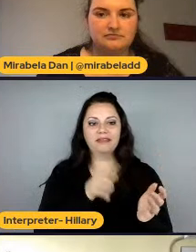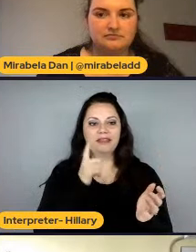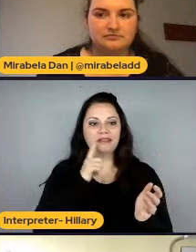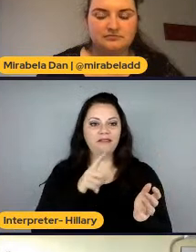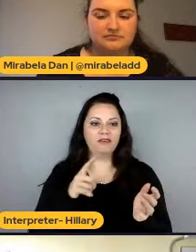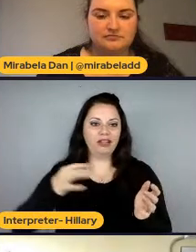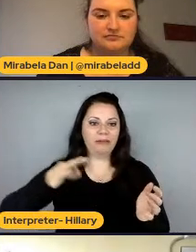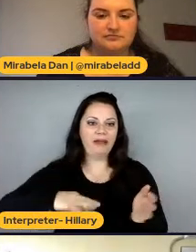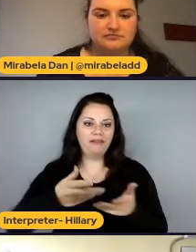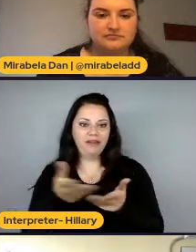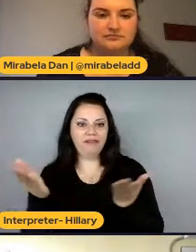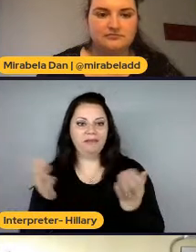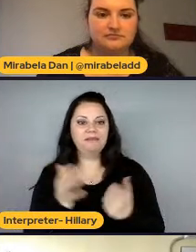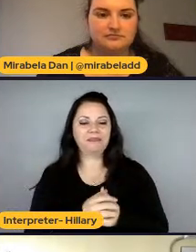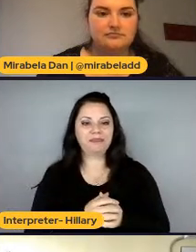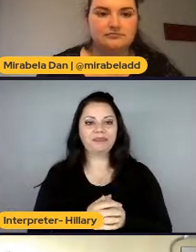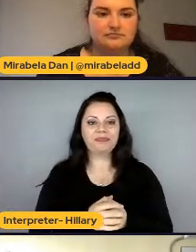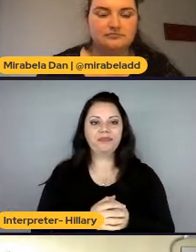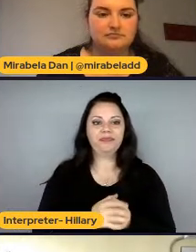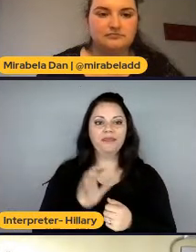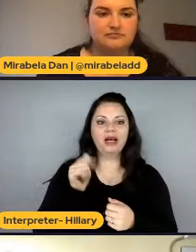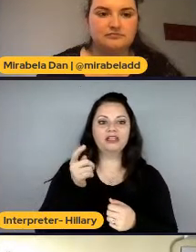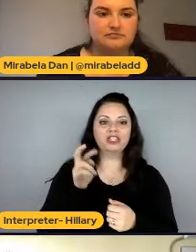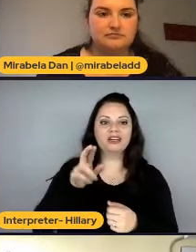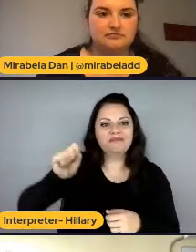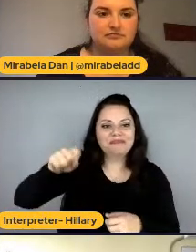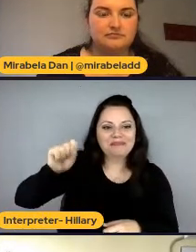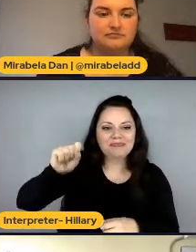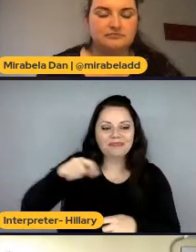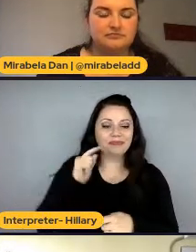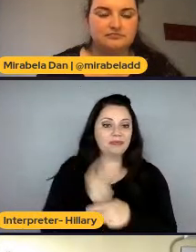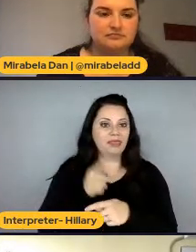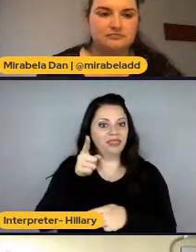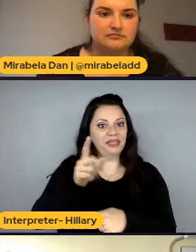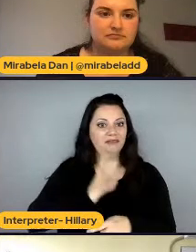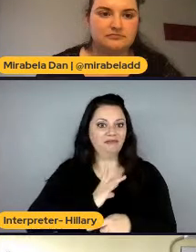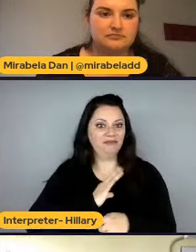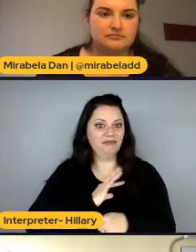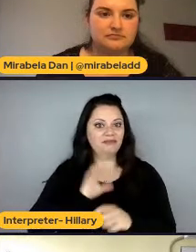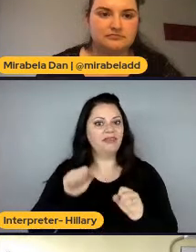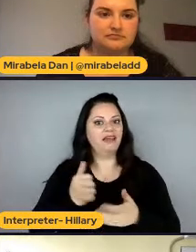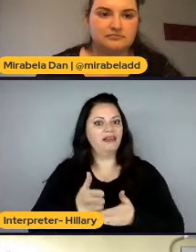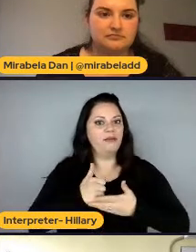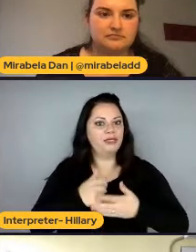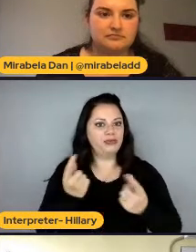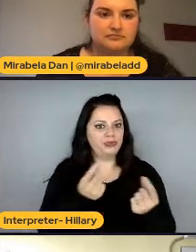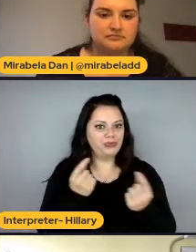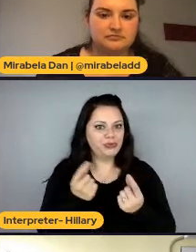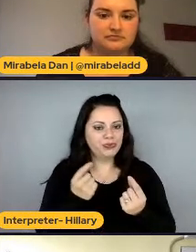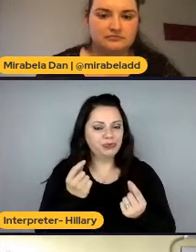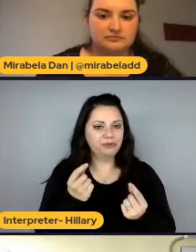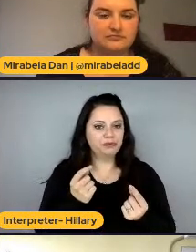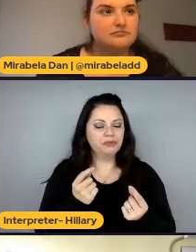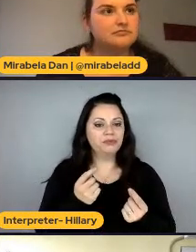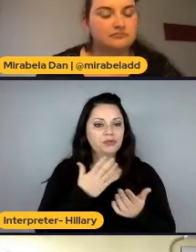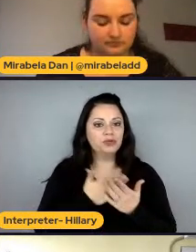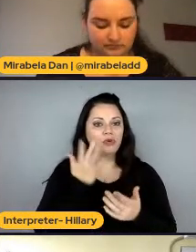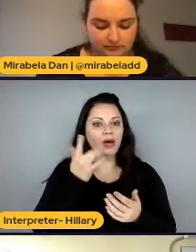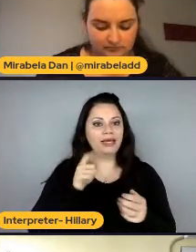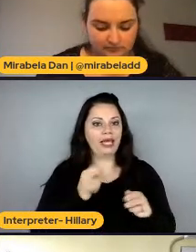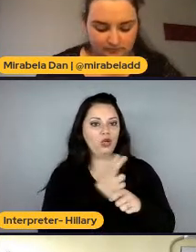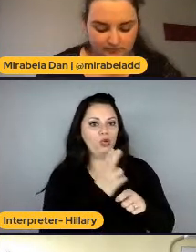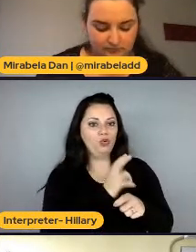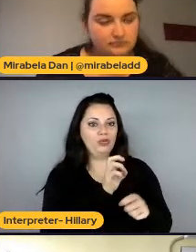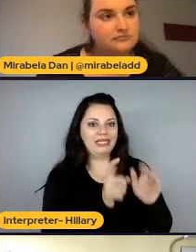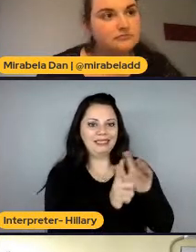all. Yeah, that's right. That's one of the great things this enables us to do, because we can just use an existing